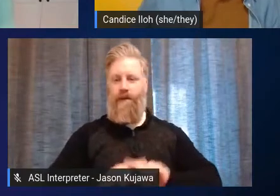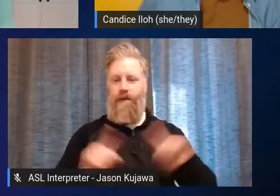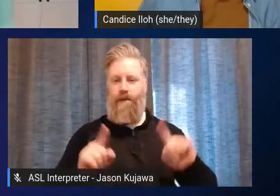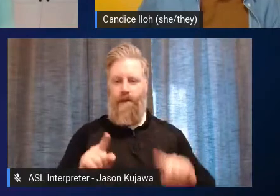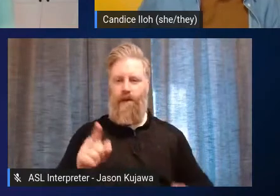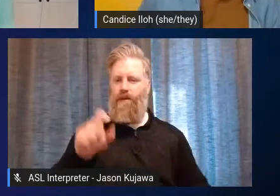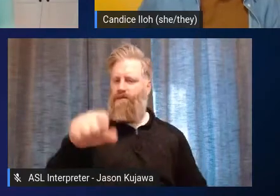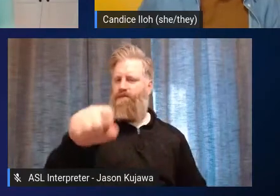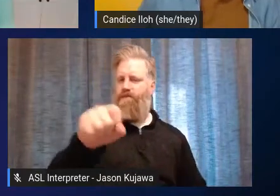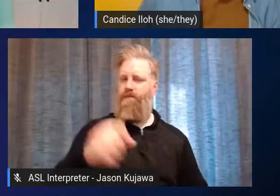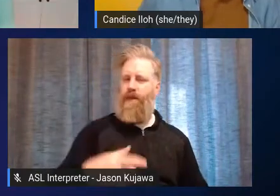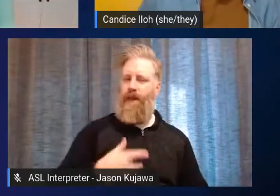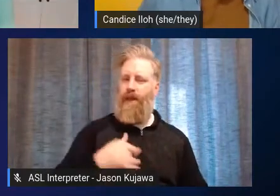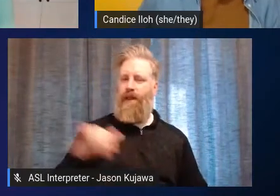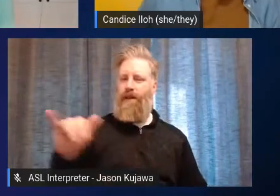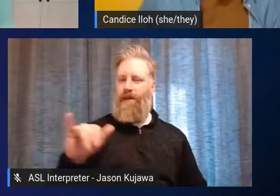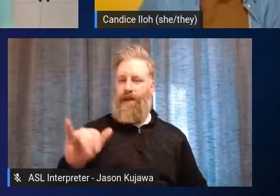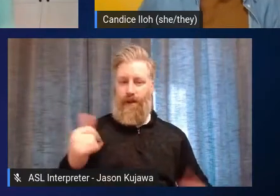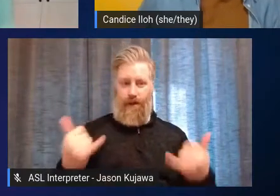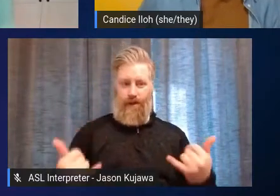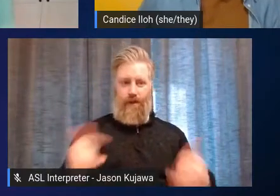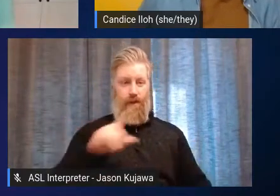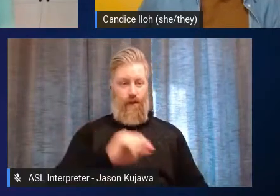does feel like in 2020,